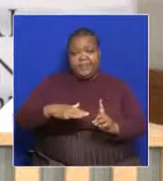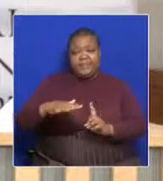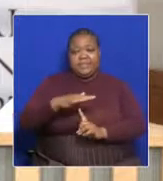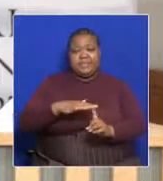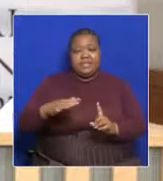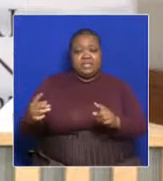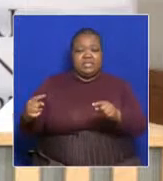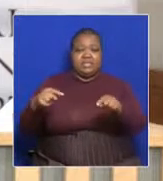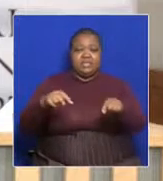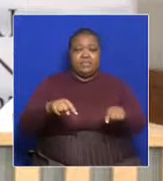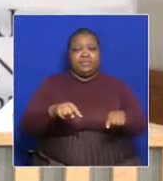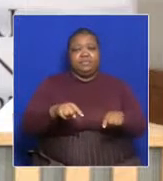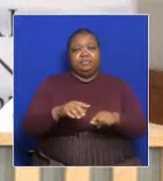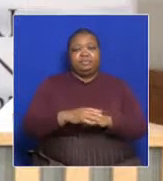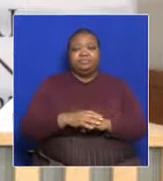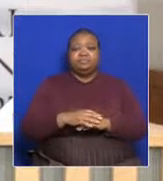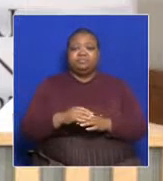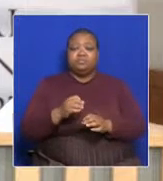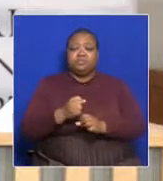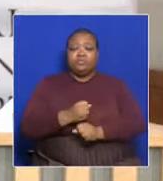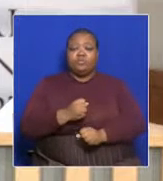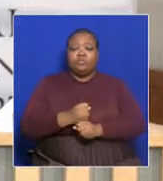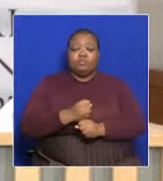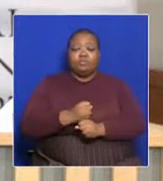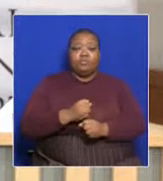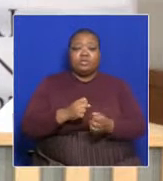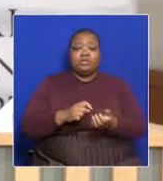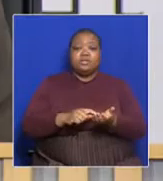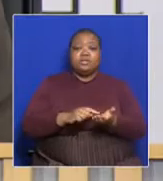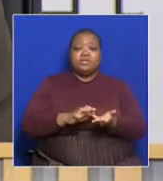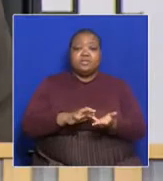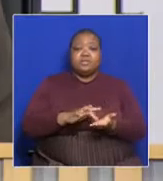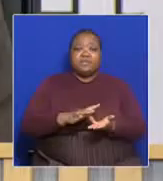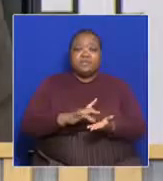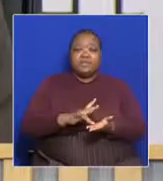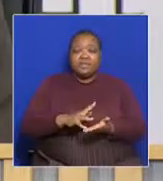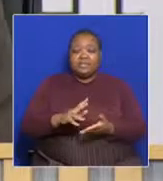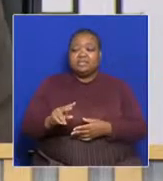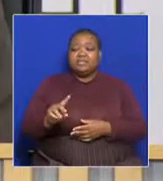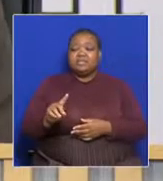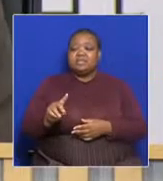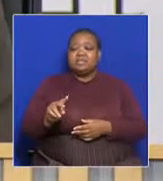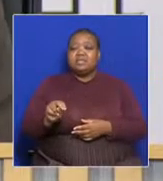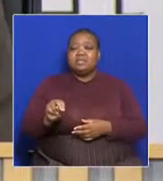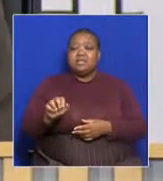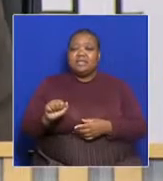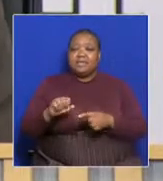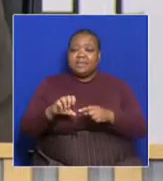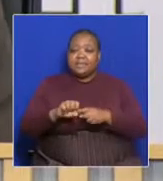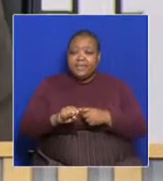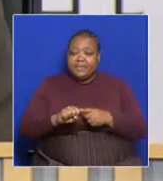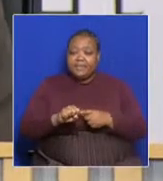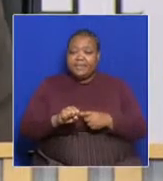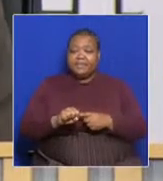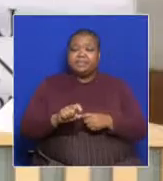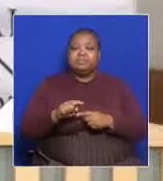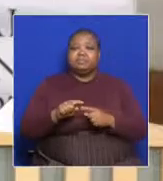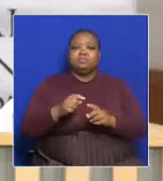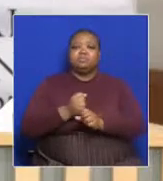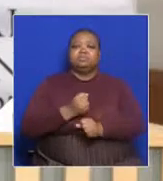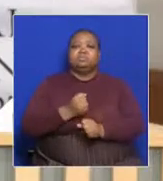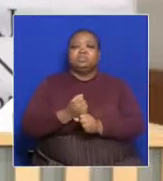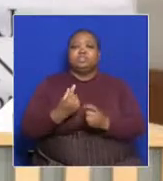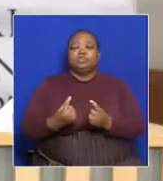discharged its duty to uplift any DNA and fingerprints. yes, I'm aware, Commissioner. So then we must accept that that